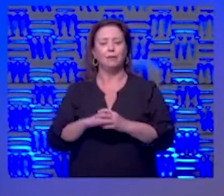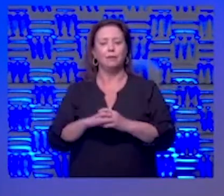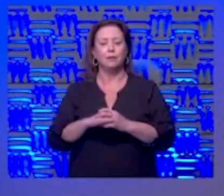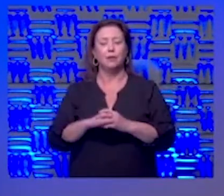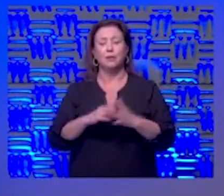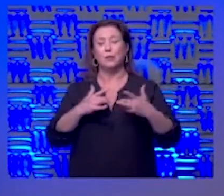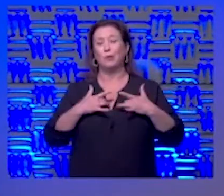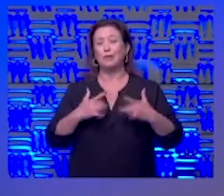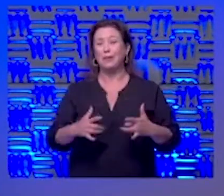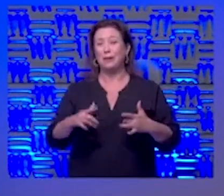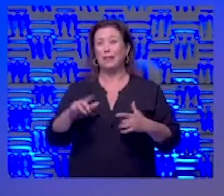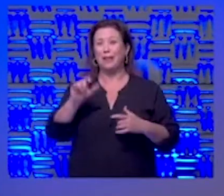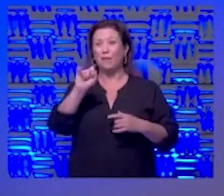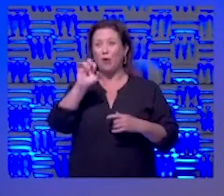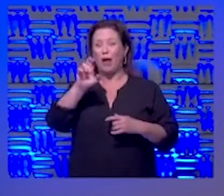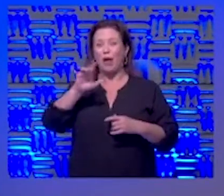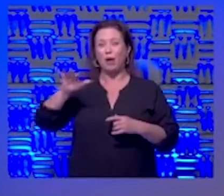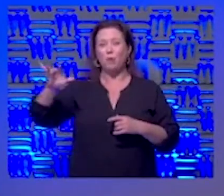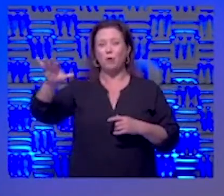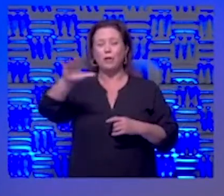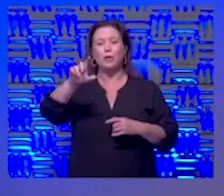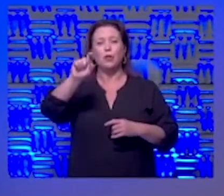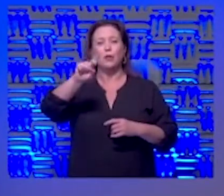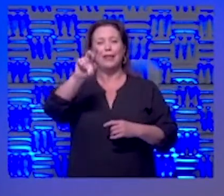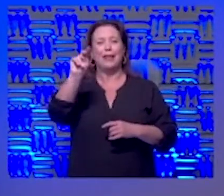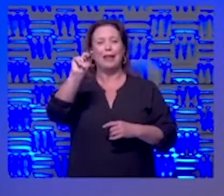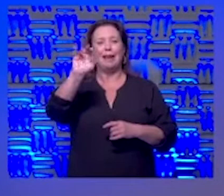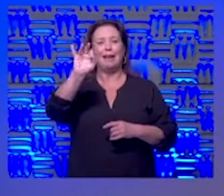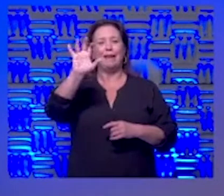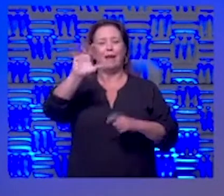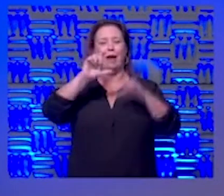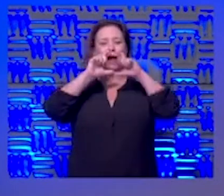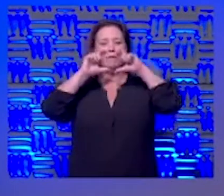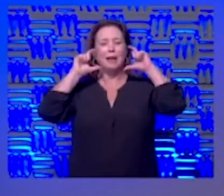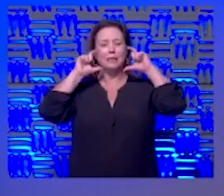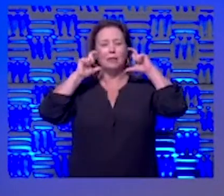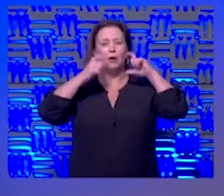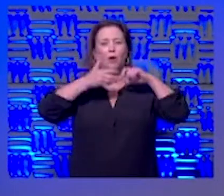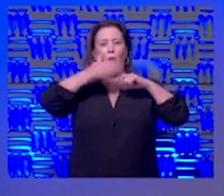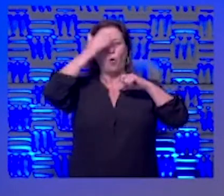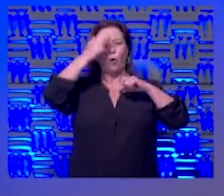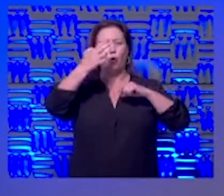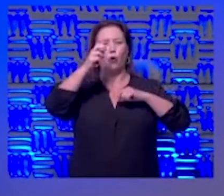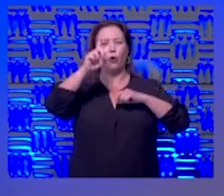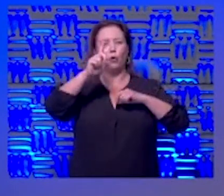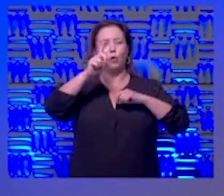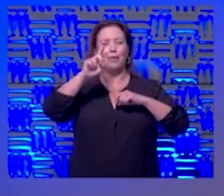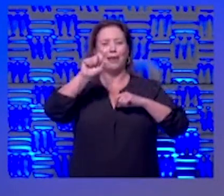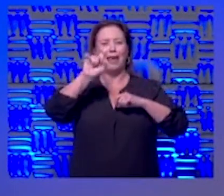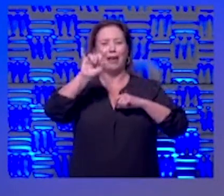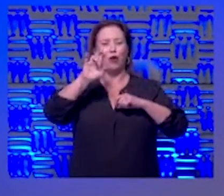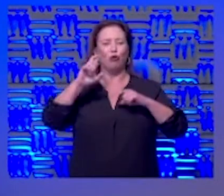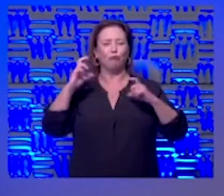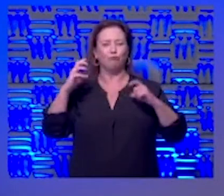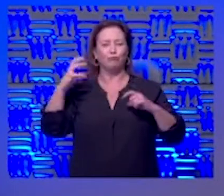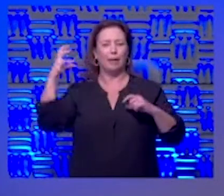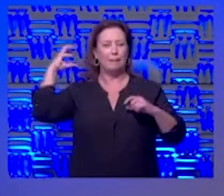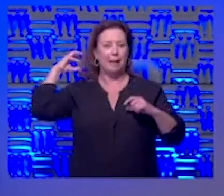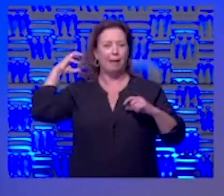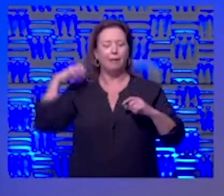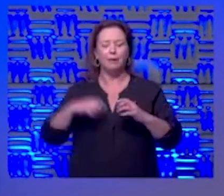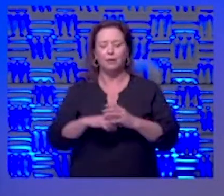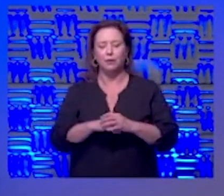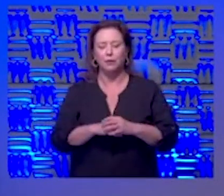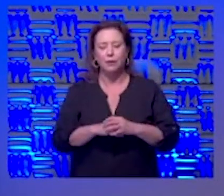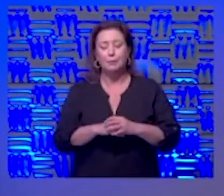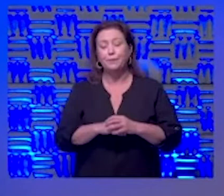for airborne illnesses, you need an N95 or a PAPR mask, which is a big hood with an air generator on the back of it. The other thing